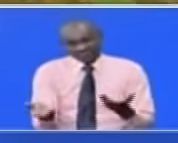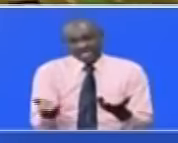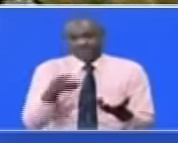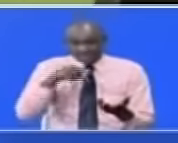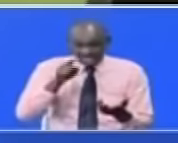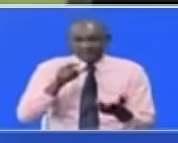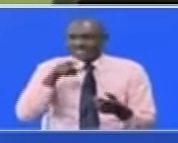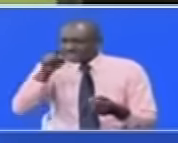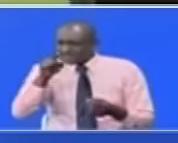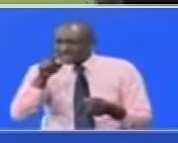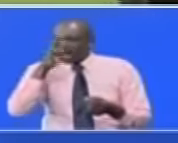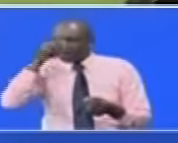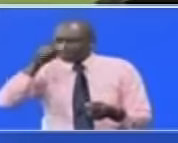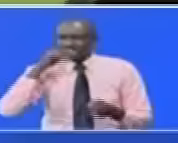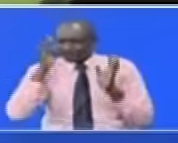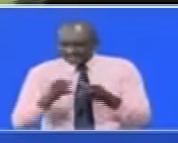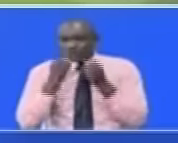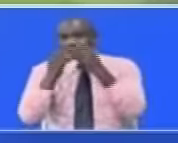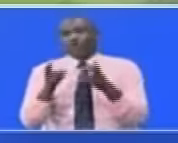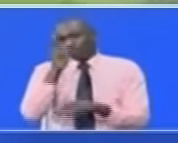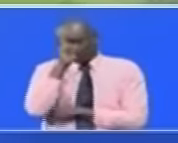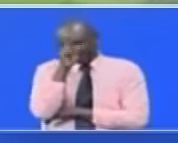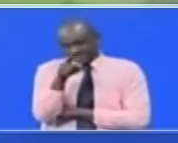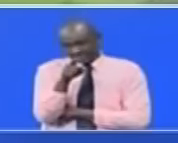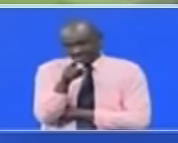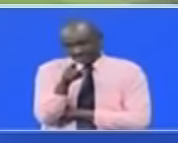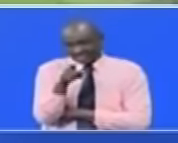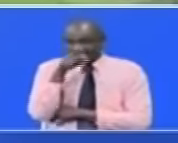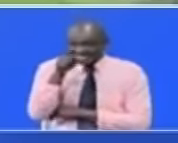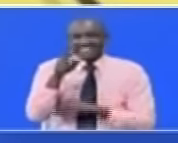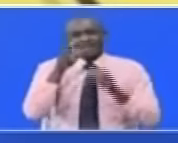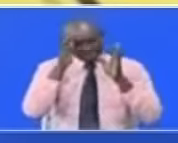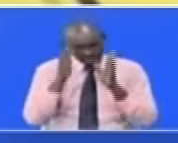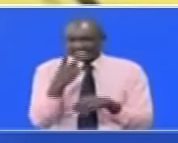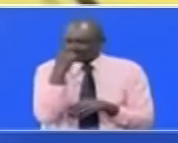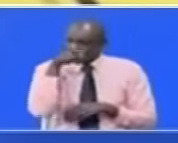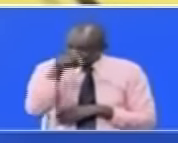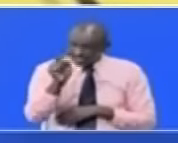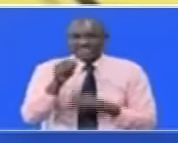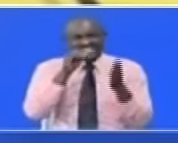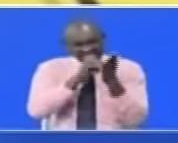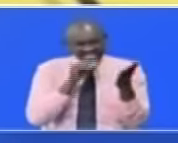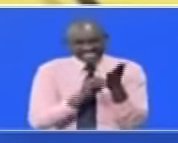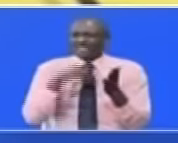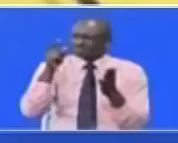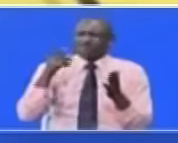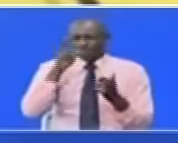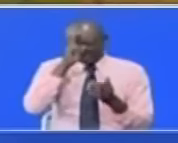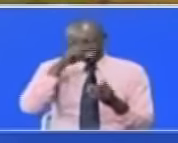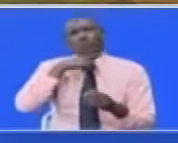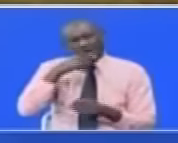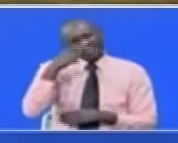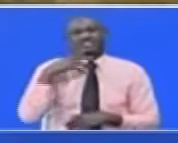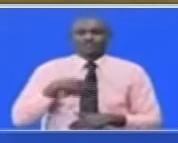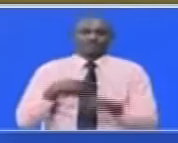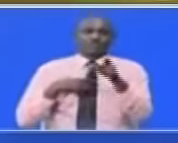informed the police. According to Mombasa County Commissioner Nelson Mwadwa, the suspects are in the list of the most wanted poachers who've